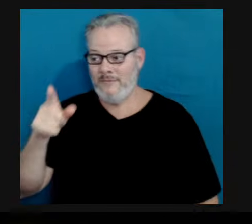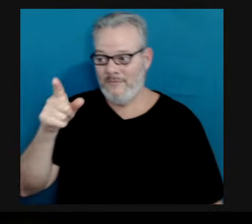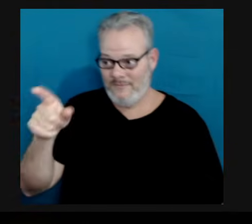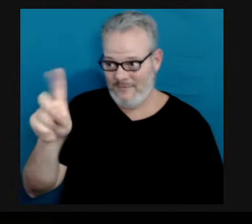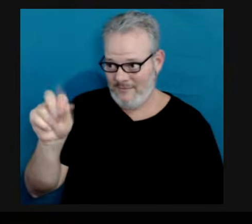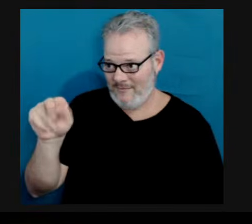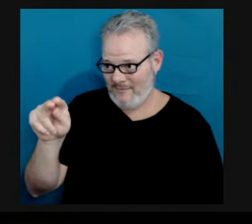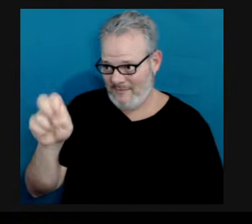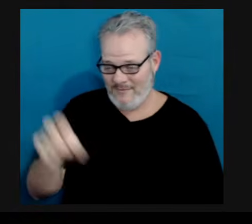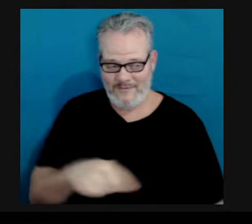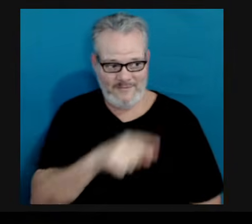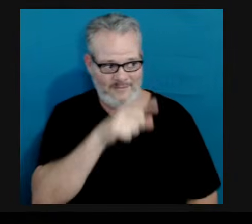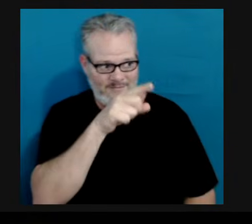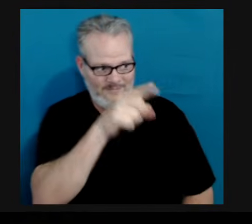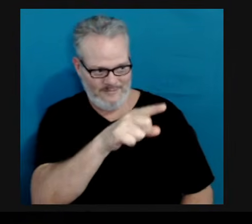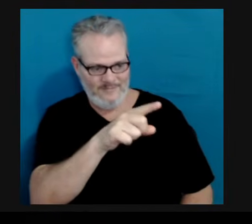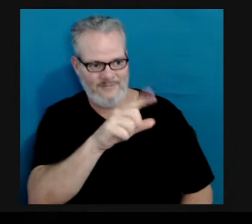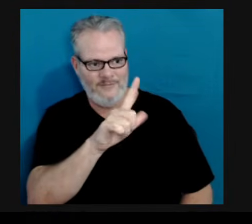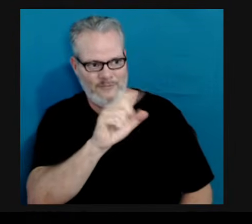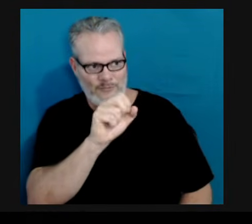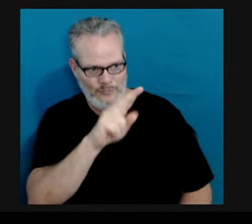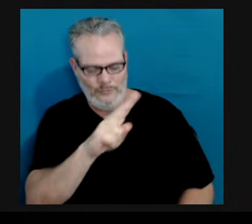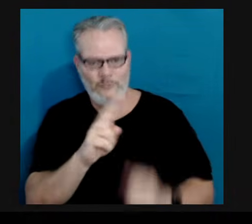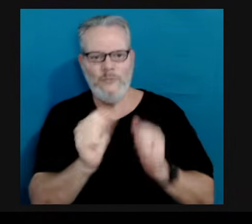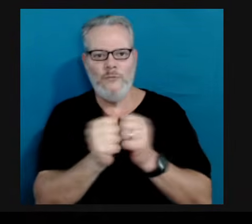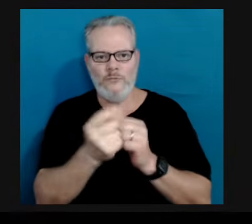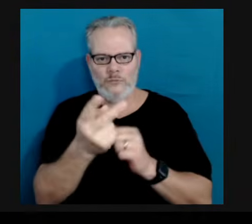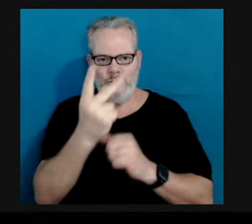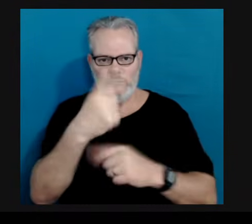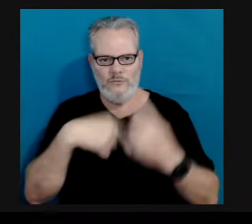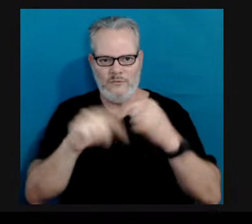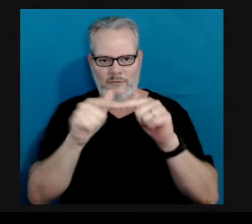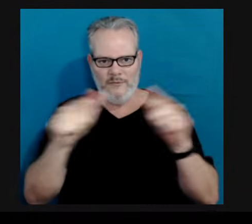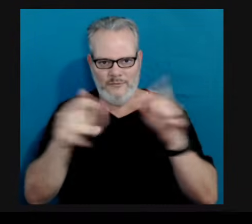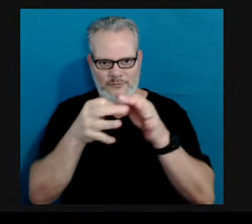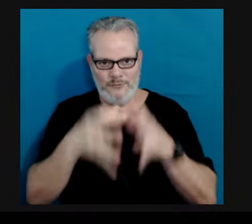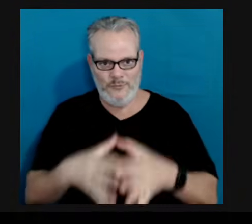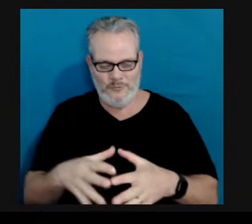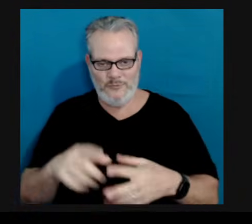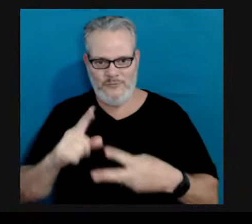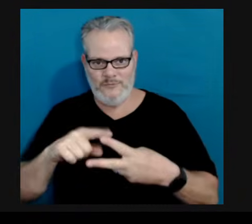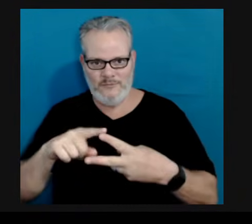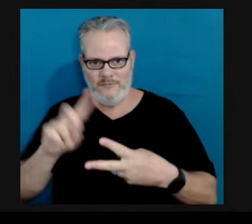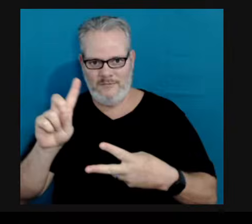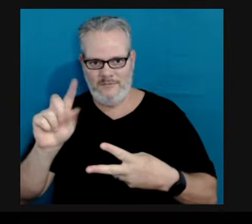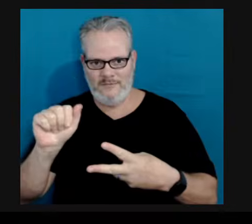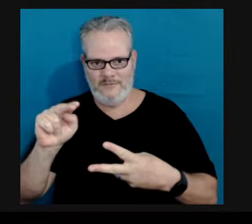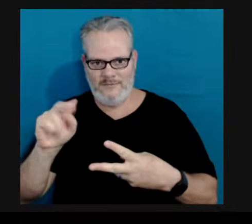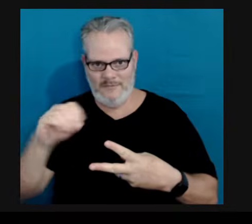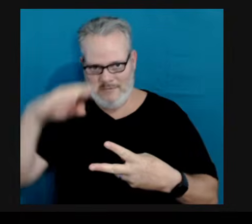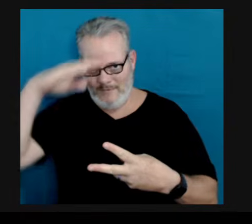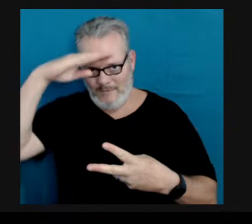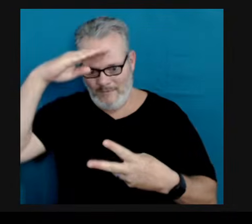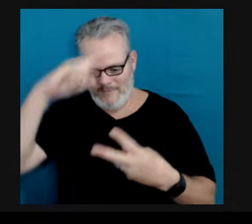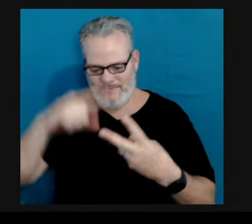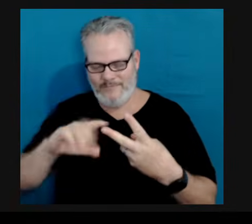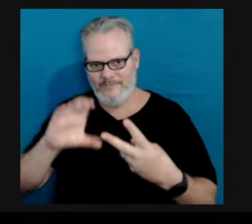as always, with help from on the back end. So Dane, I would normally ask you how your week's been, but I know